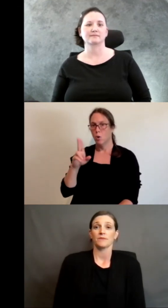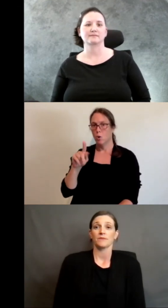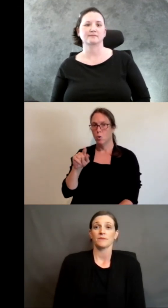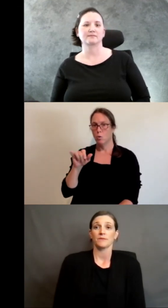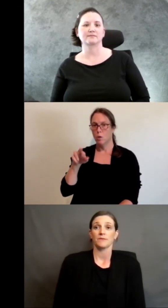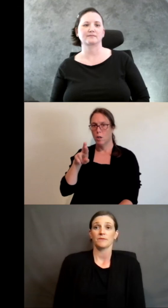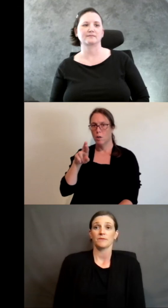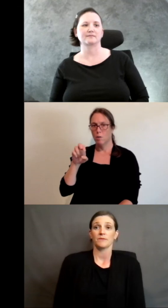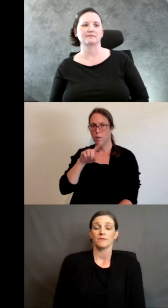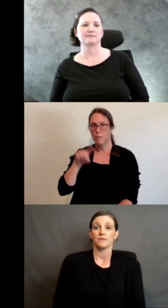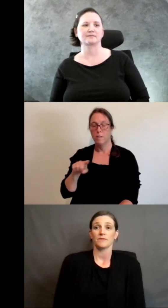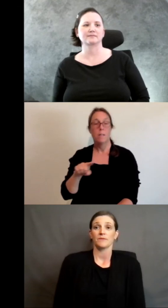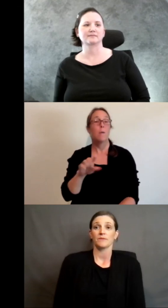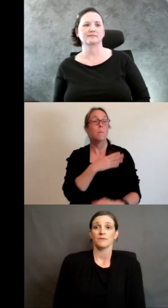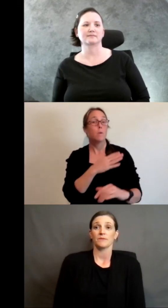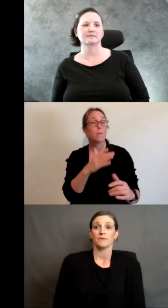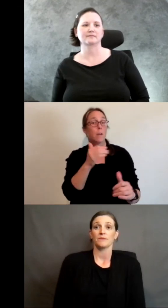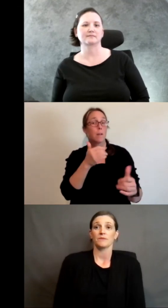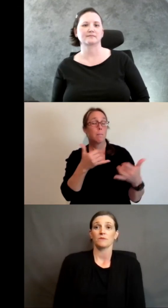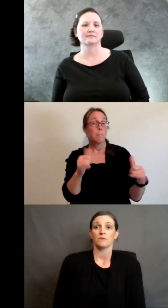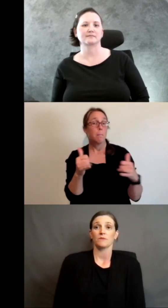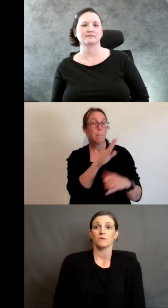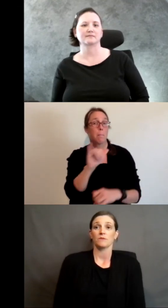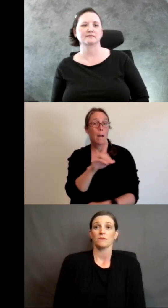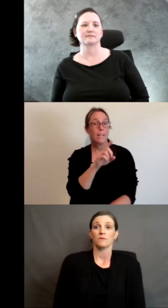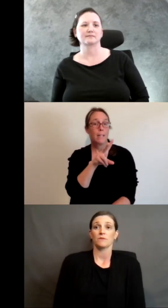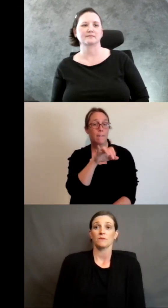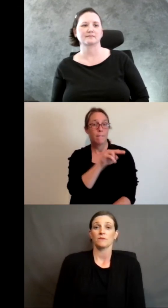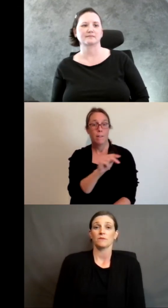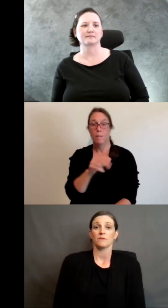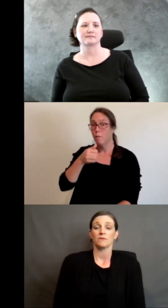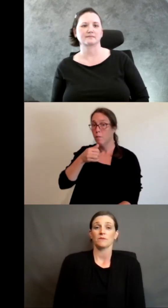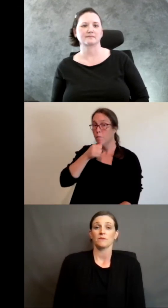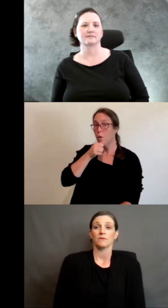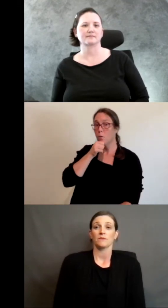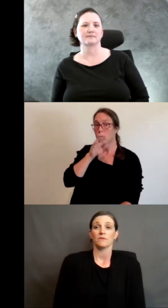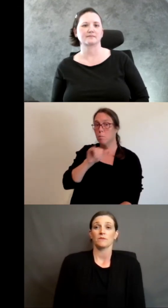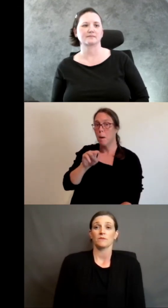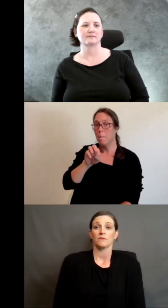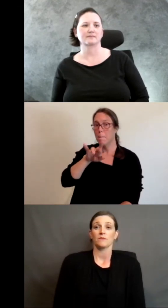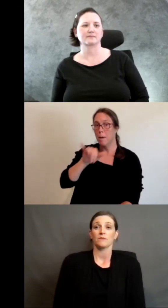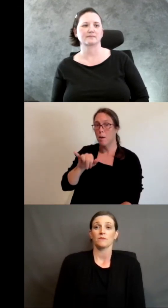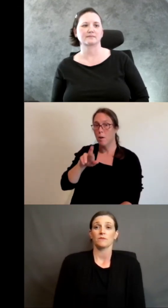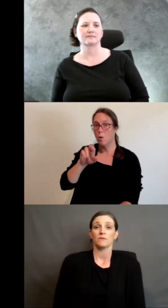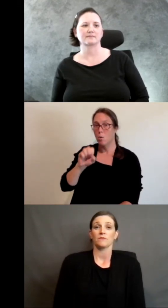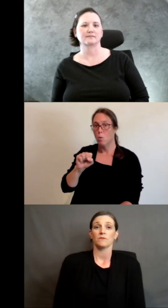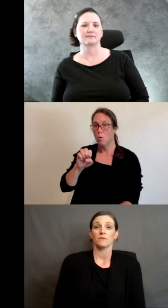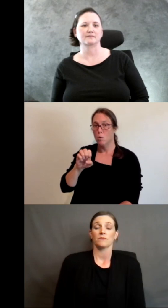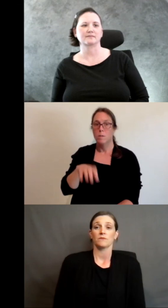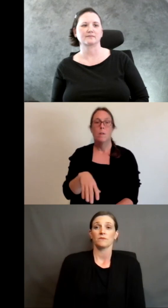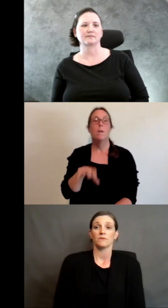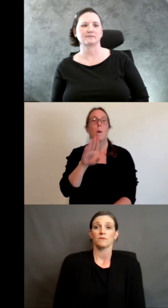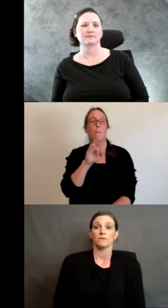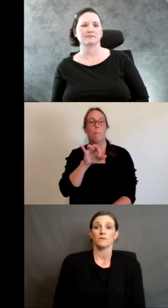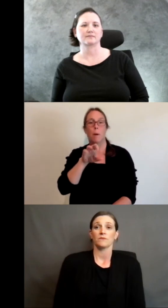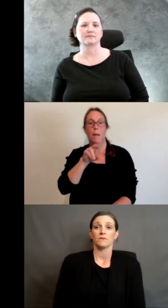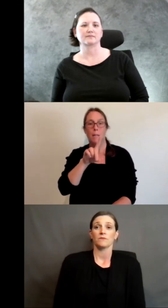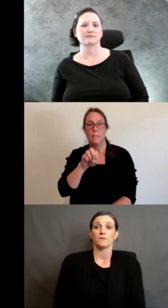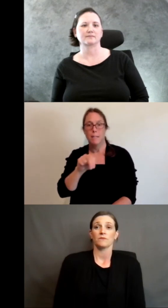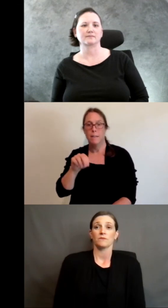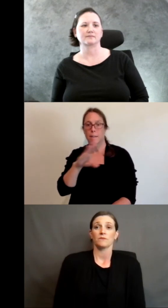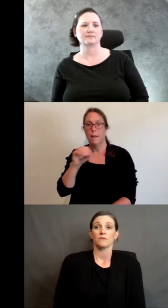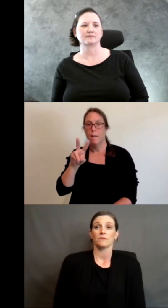Mary Rose Bushlin, Brandon Alleman, Victoria Sanders. Copyright 2021, Spin Rockers